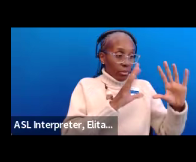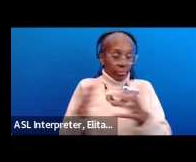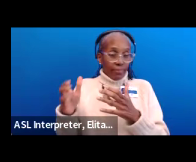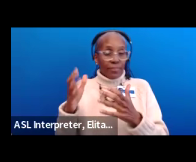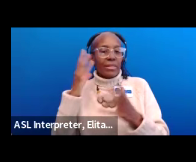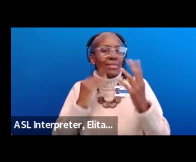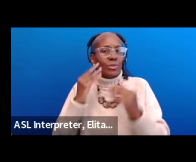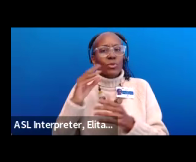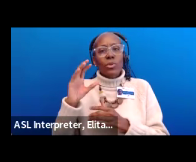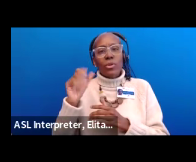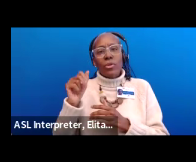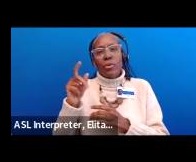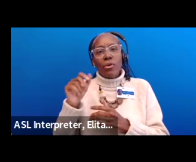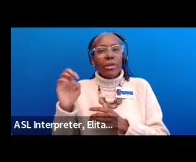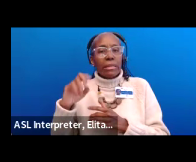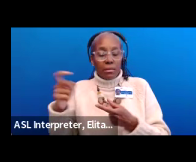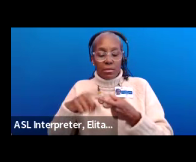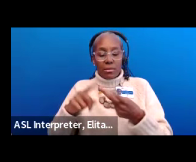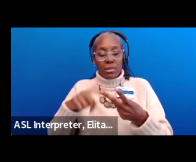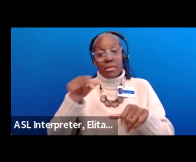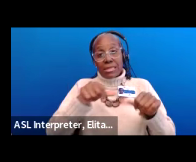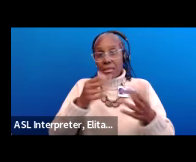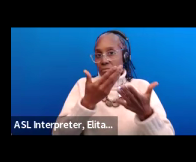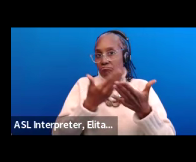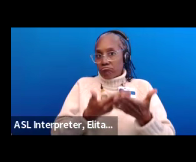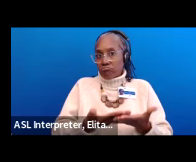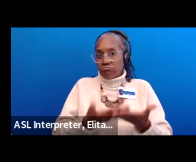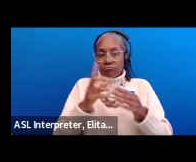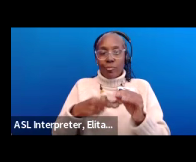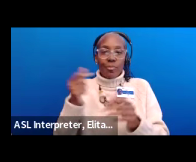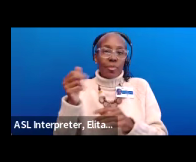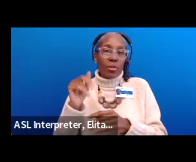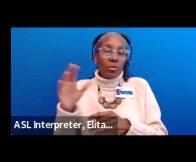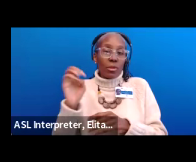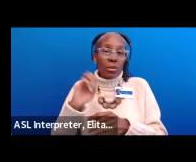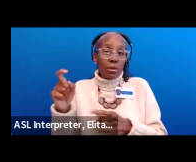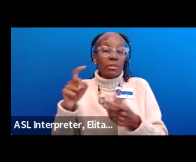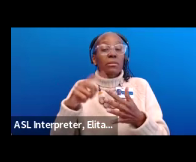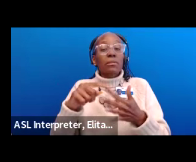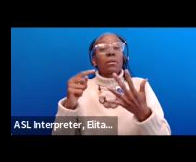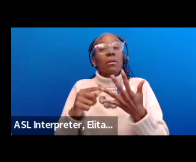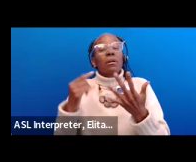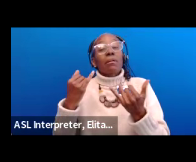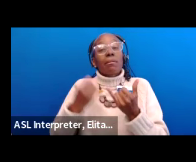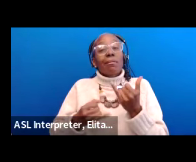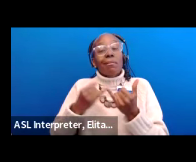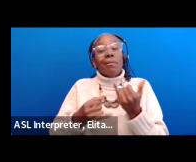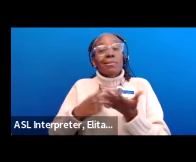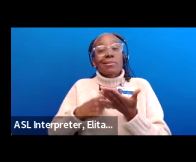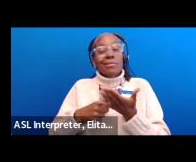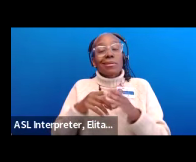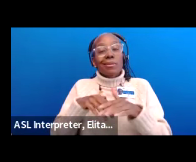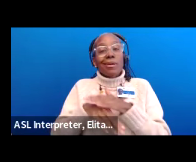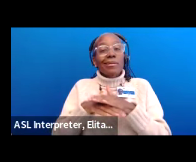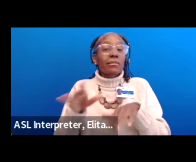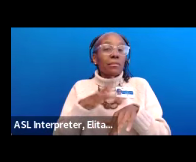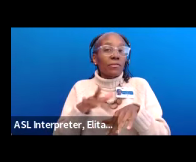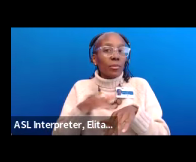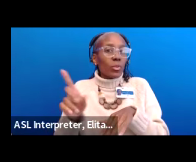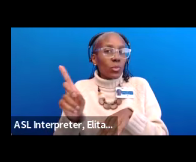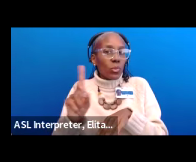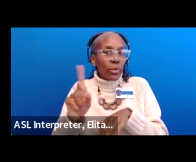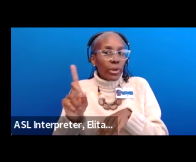ARC-EX, to discuss the science and evidence around ARC-EX, and finally to talk about access and availability,